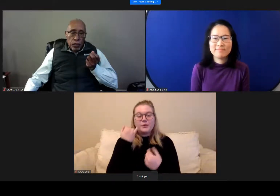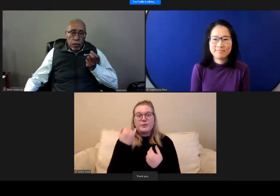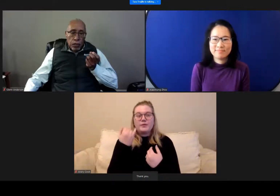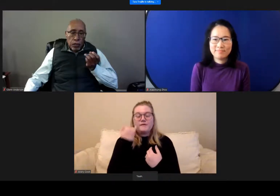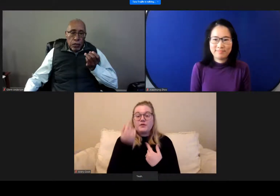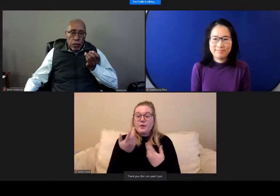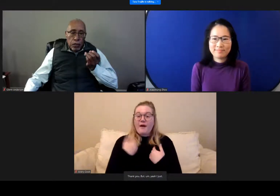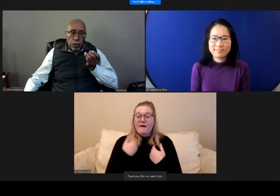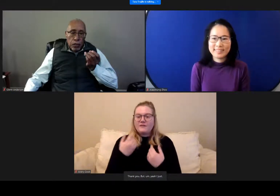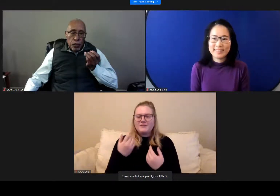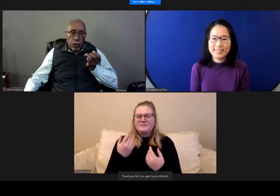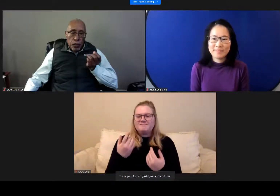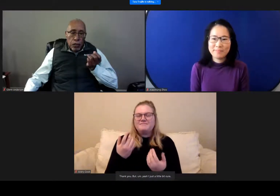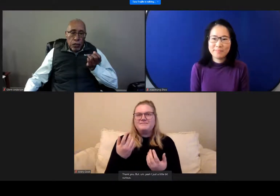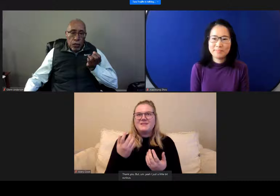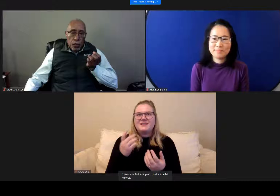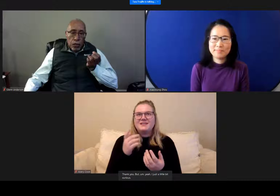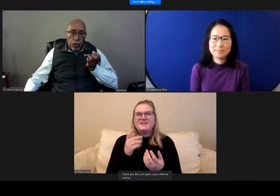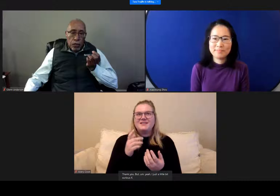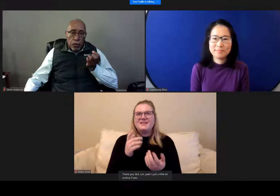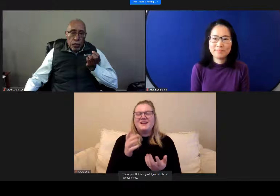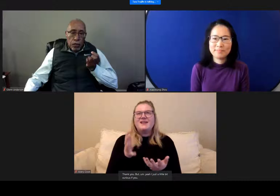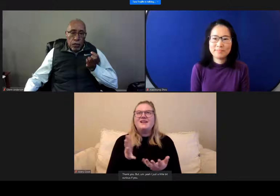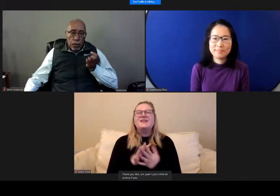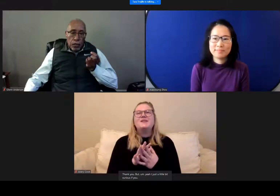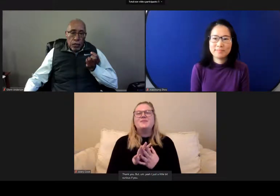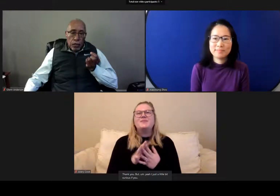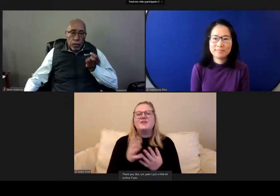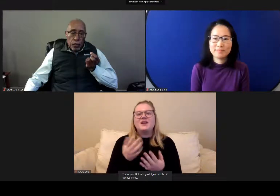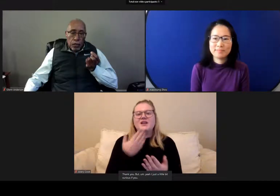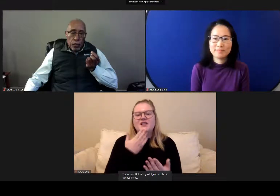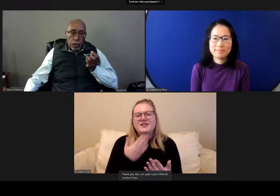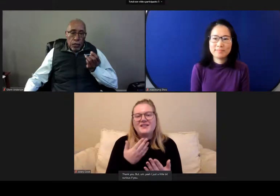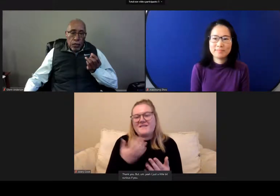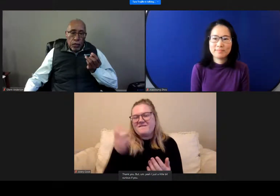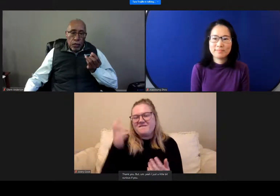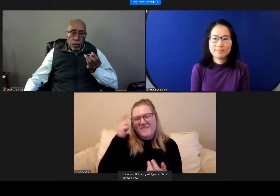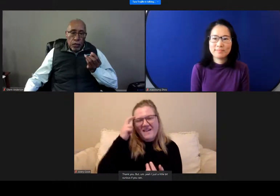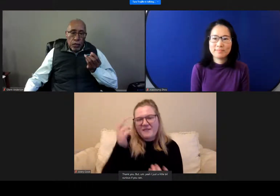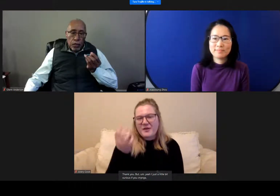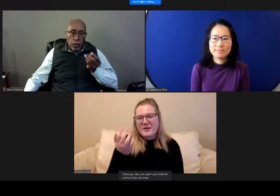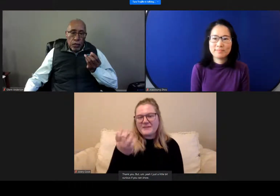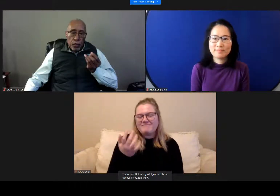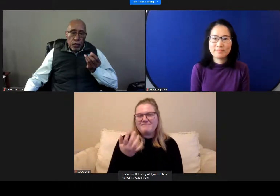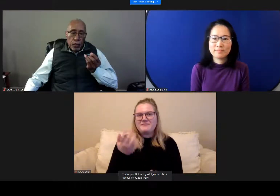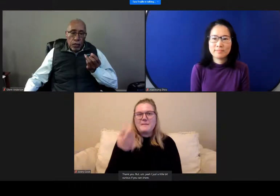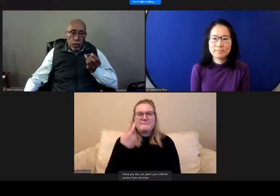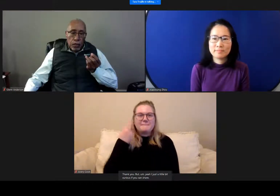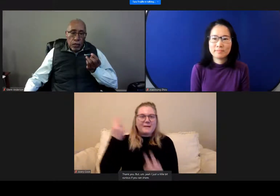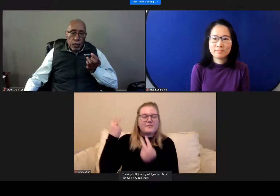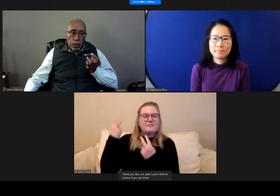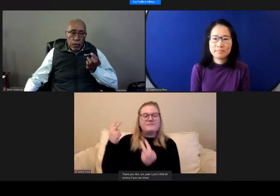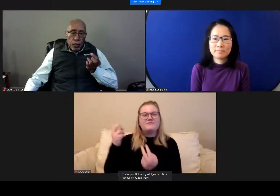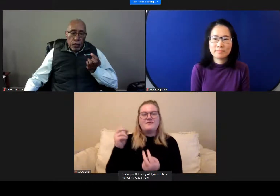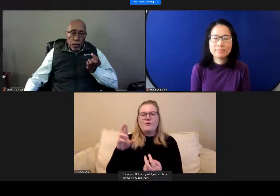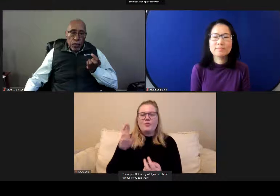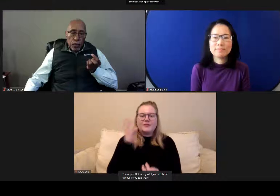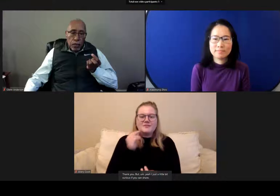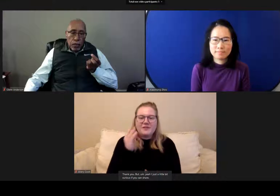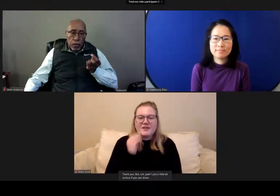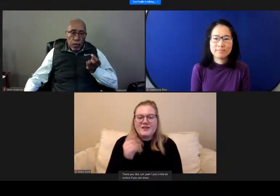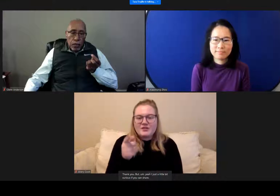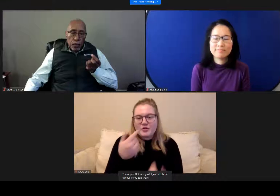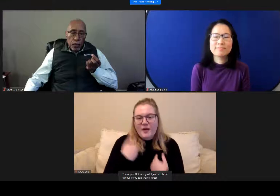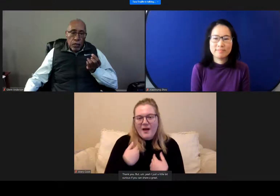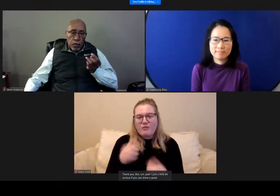Yeah, I just a little bit curious if you can share